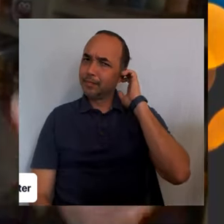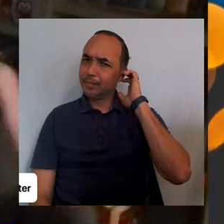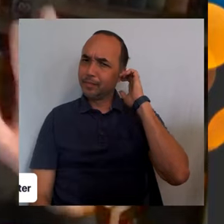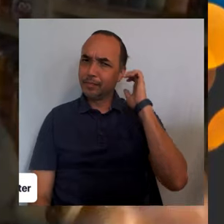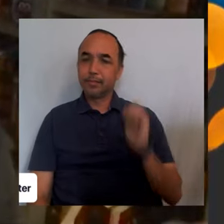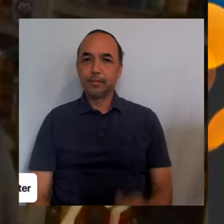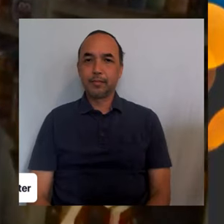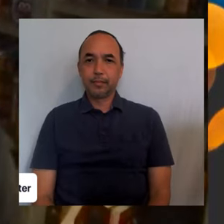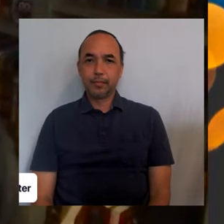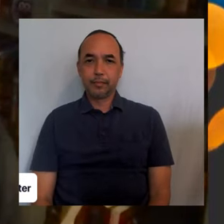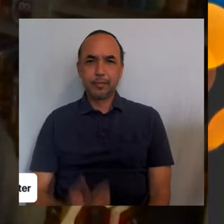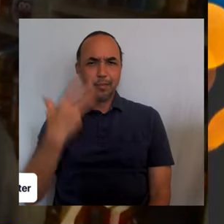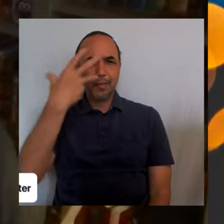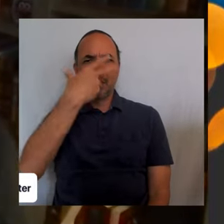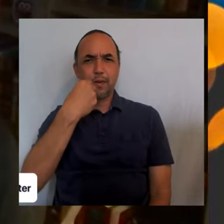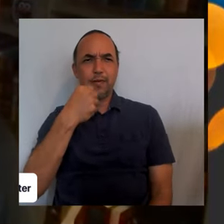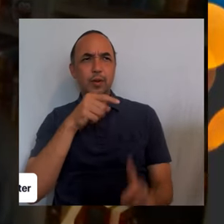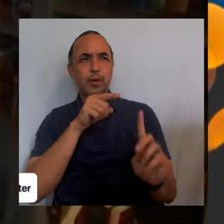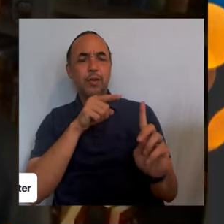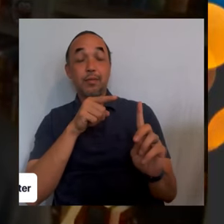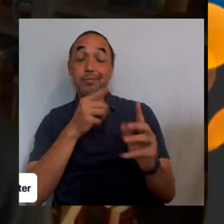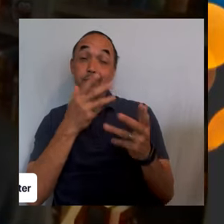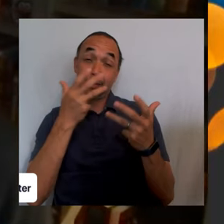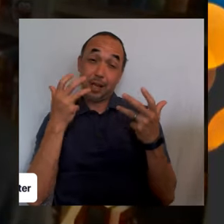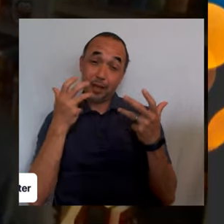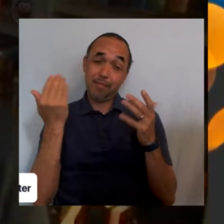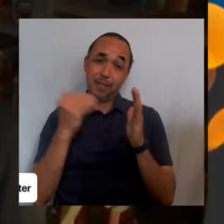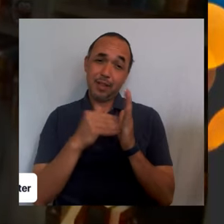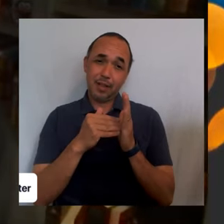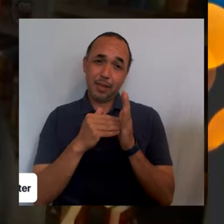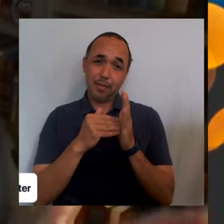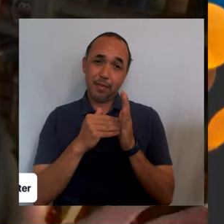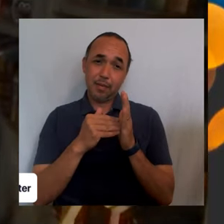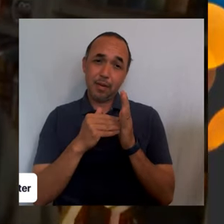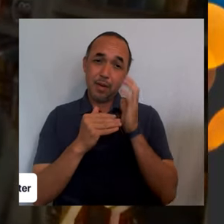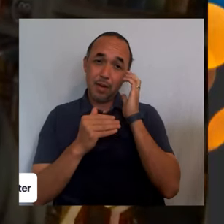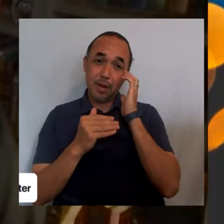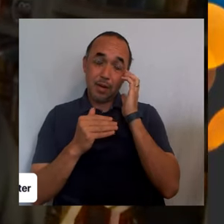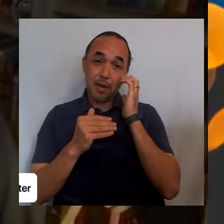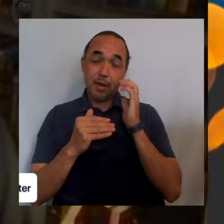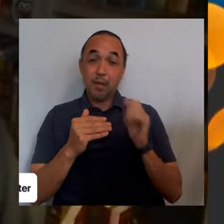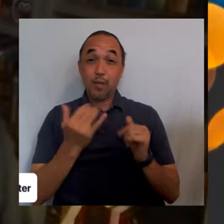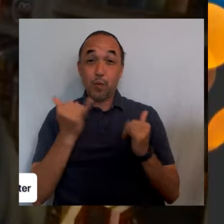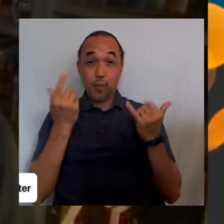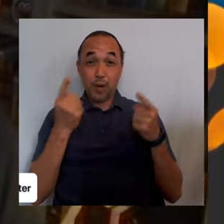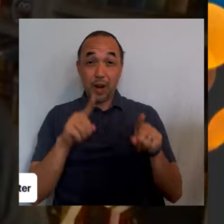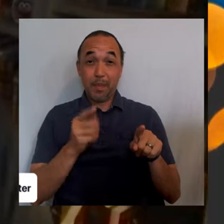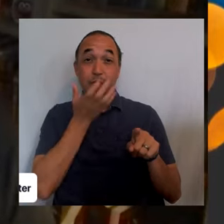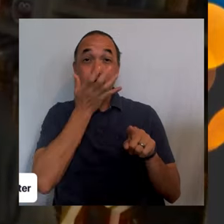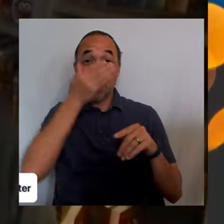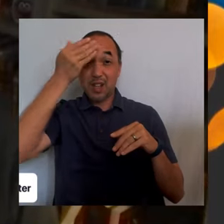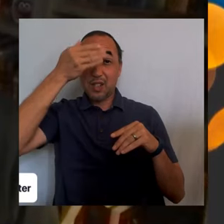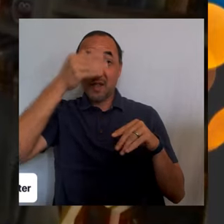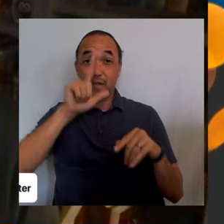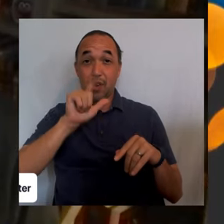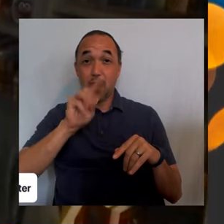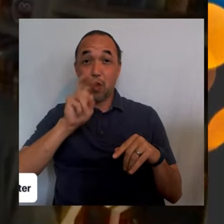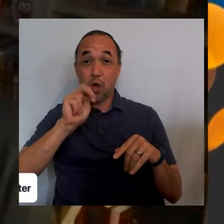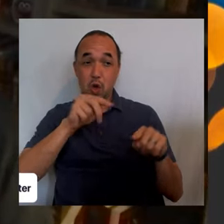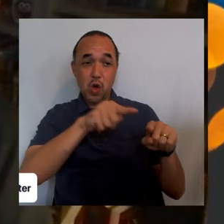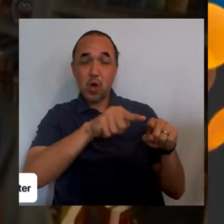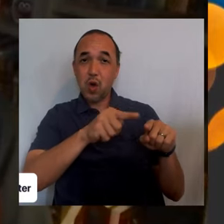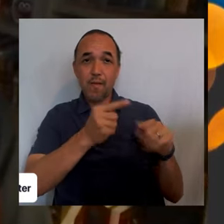It was beautiful. Sadly, the lawn was taken by a fire. And they said,